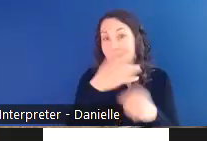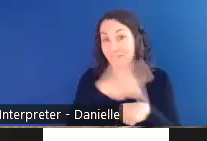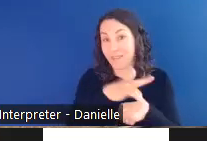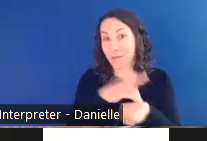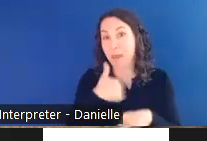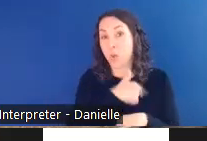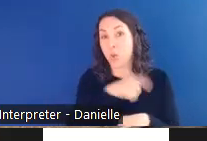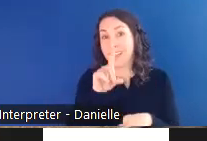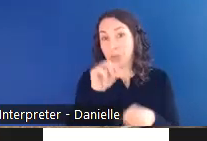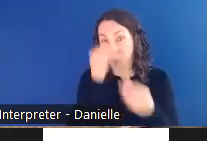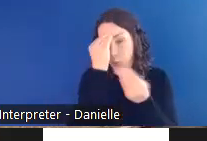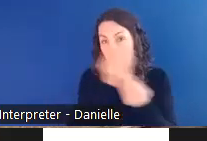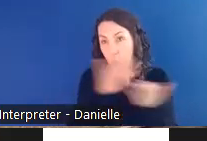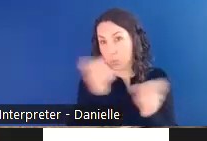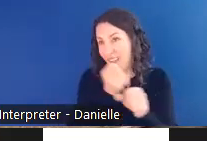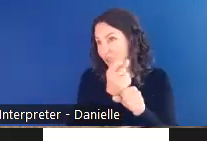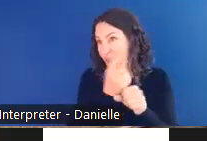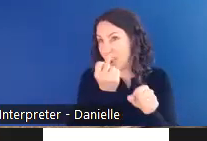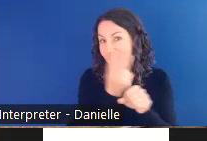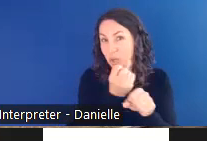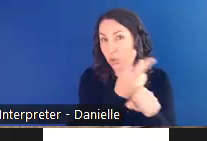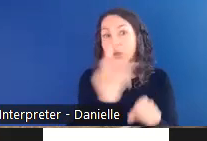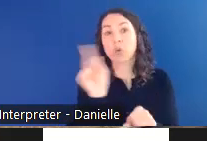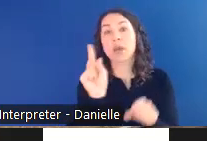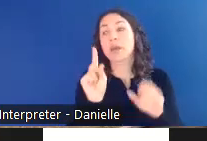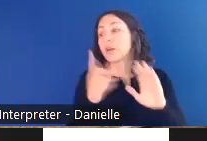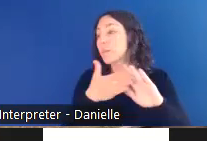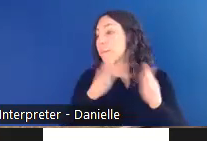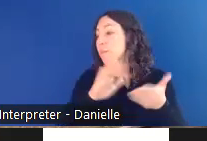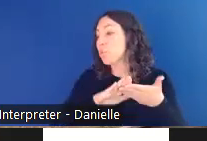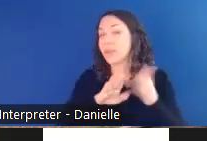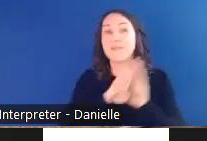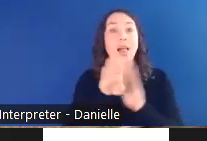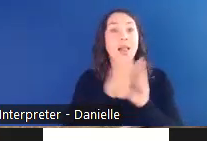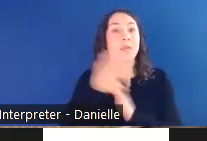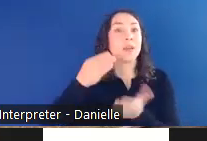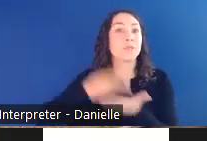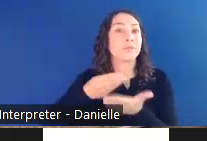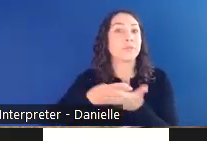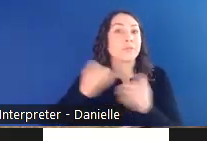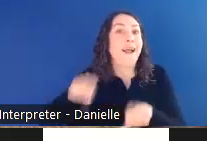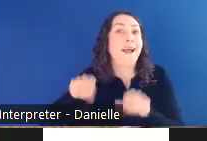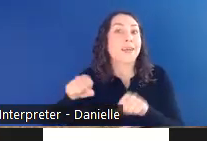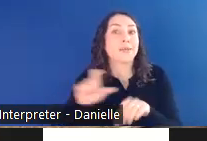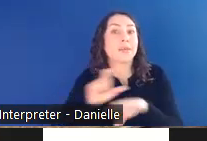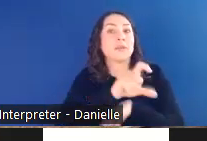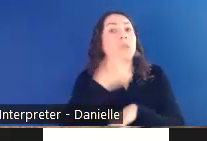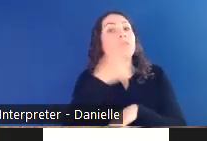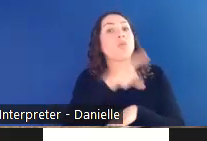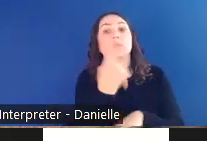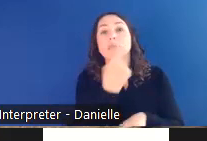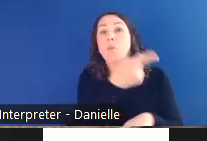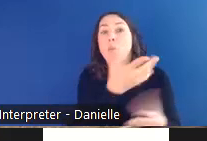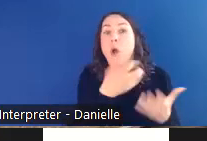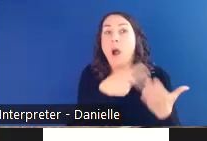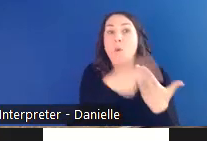annually or every year or two, where community development block grant funds may be available for program services for something that you may want to propose.